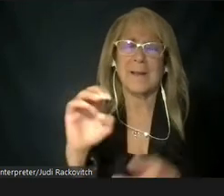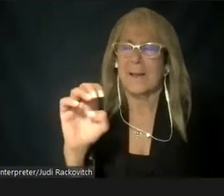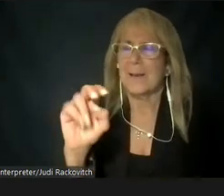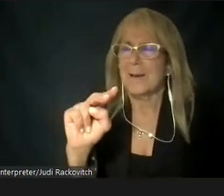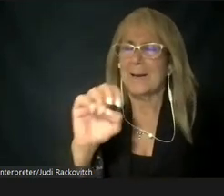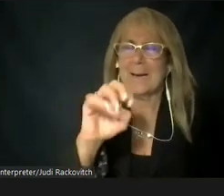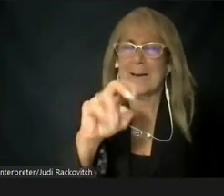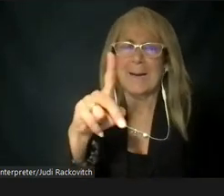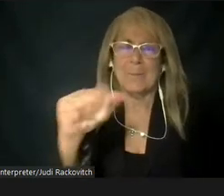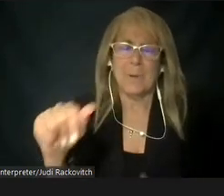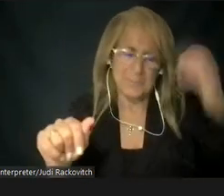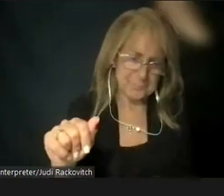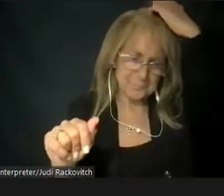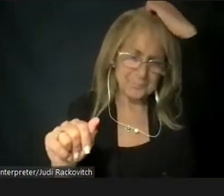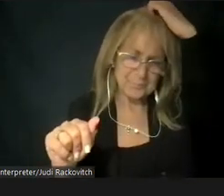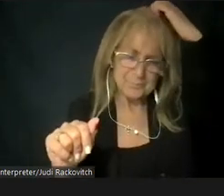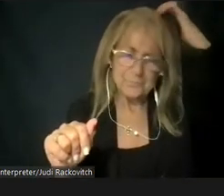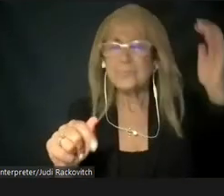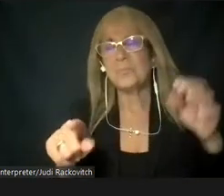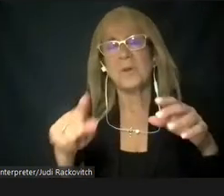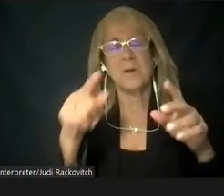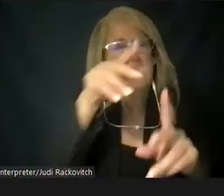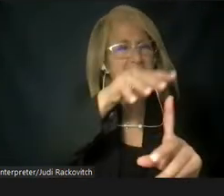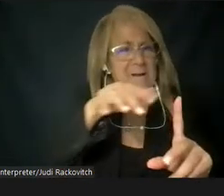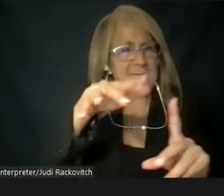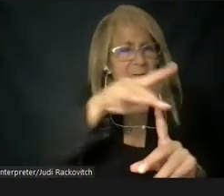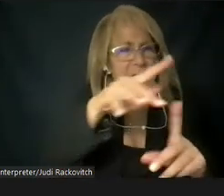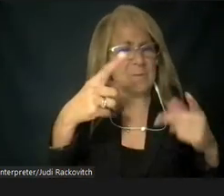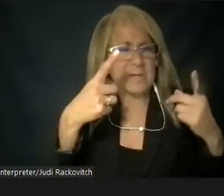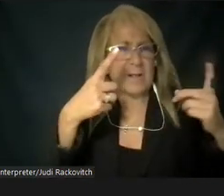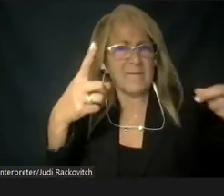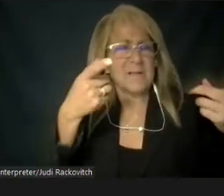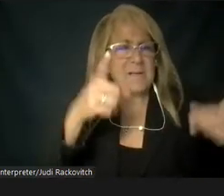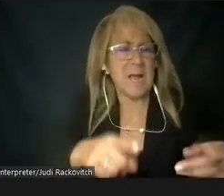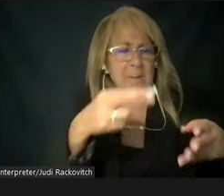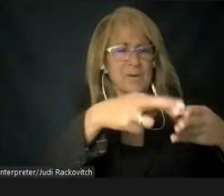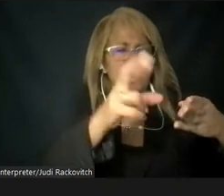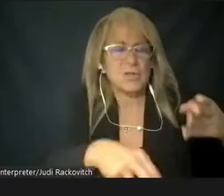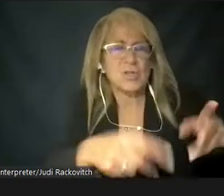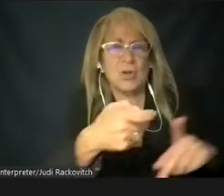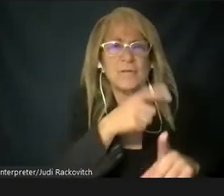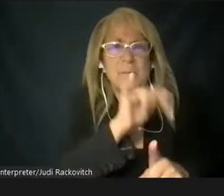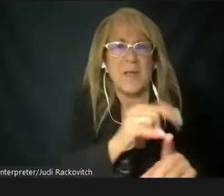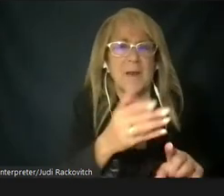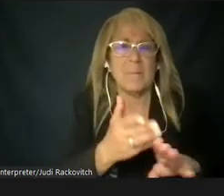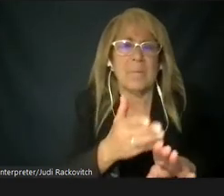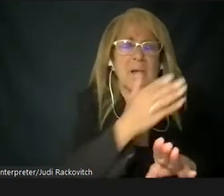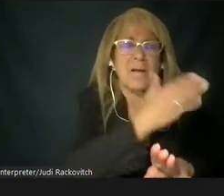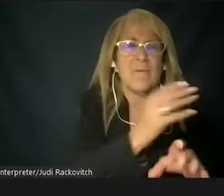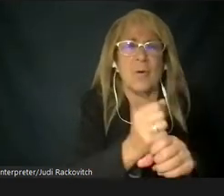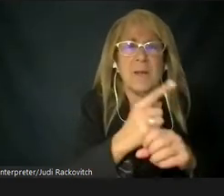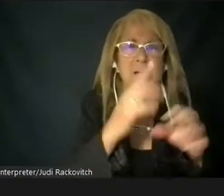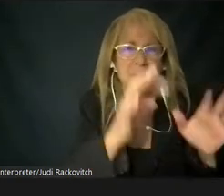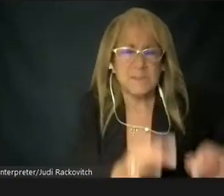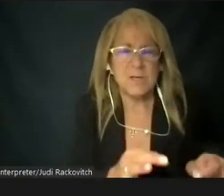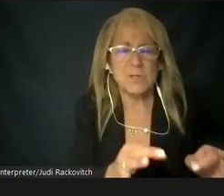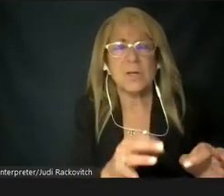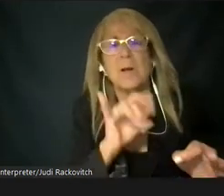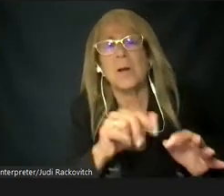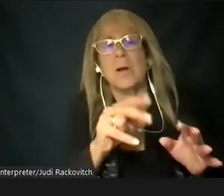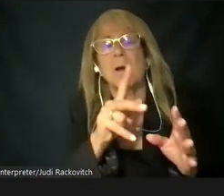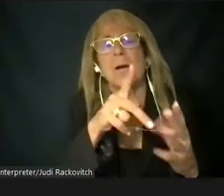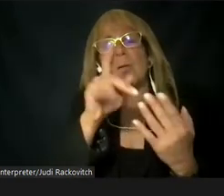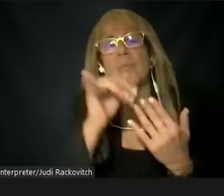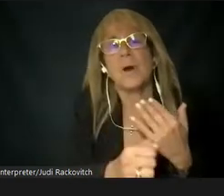assess and consider the environmental effects of their proposed actions prior to making decisions a decision. The project would be implemented through the Federal Highway